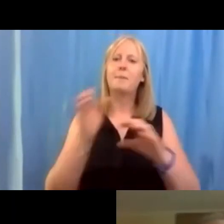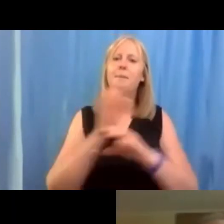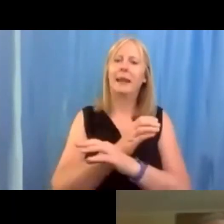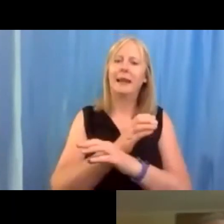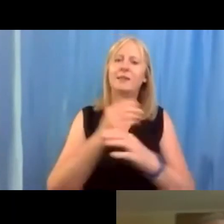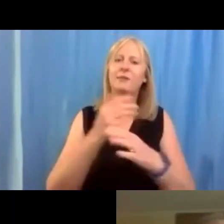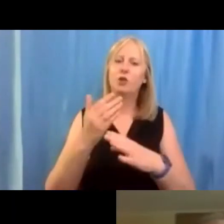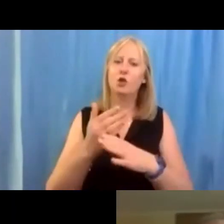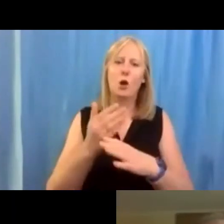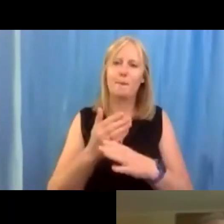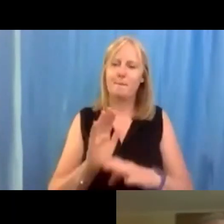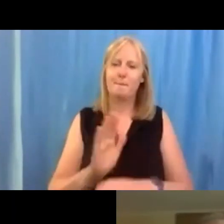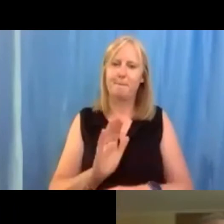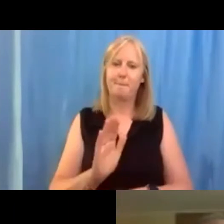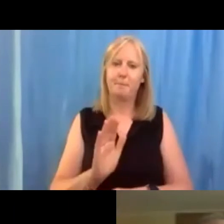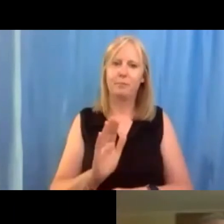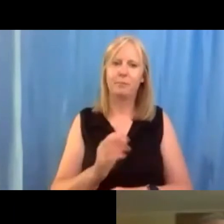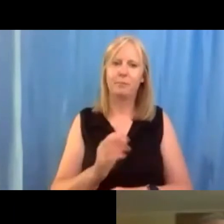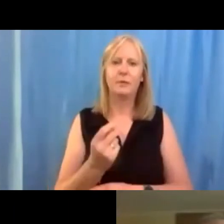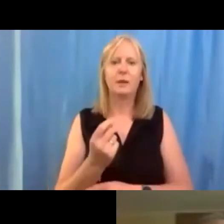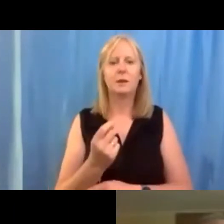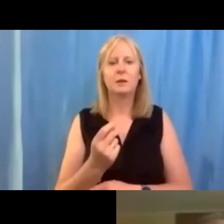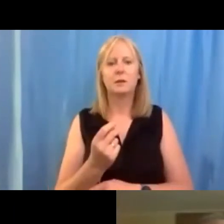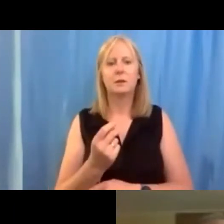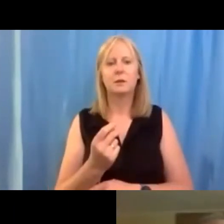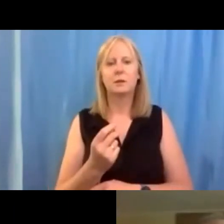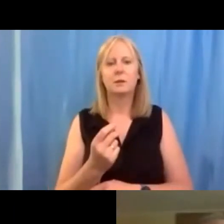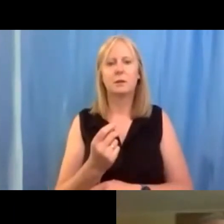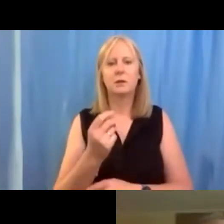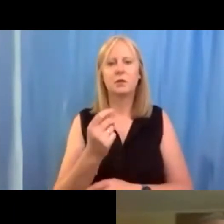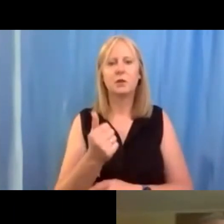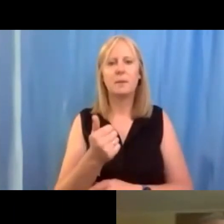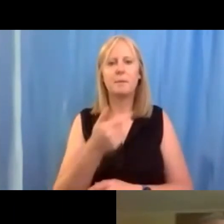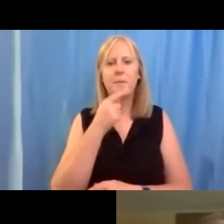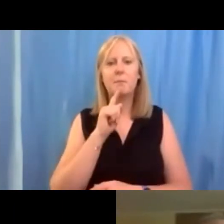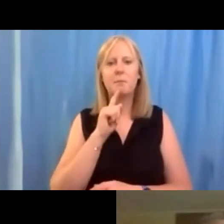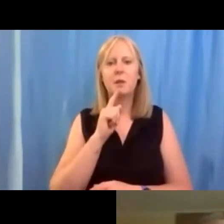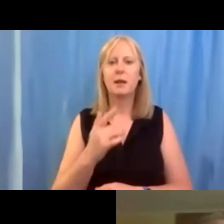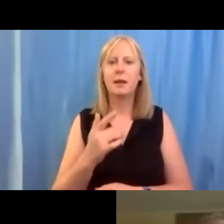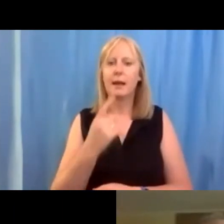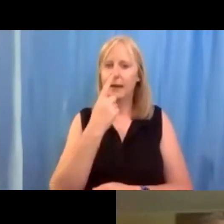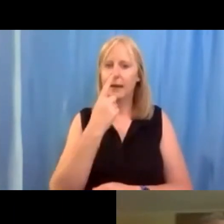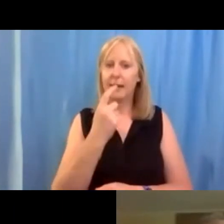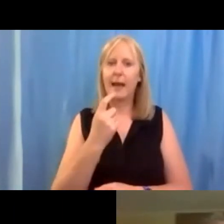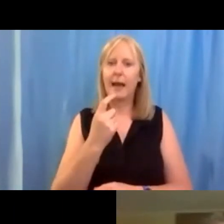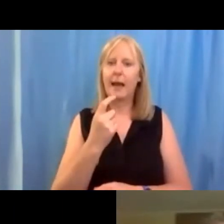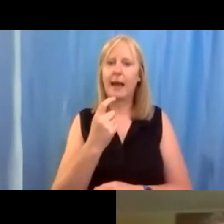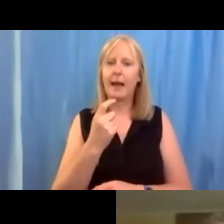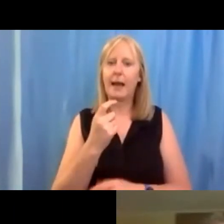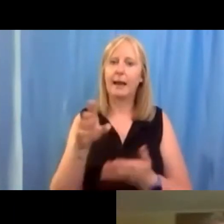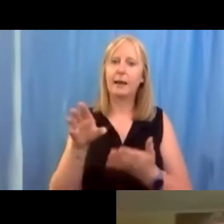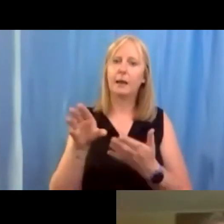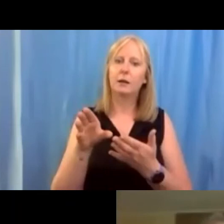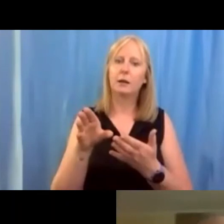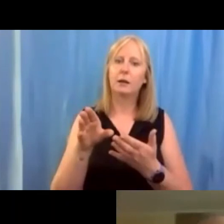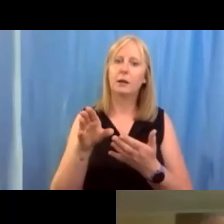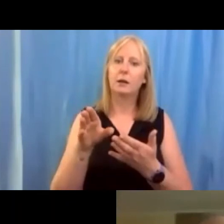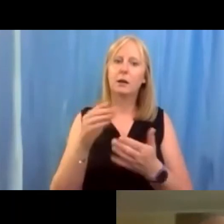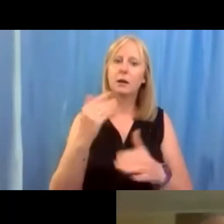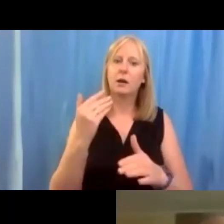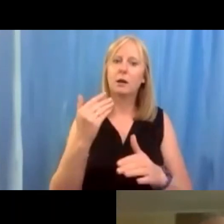some people have I guess some people can live off public appointments and just do loads, but